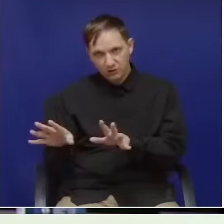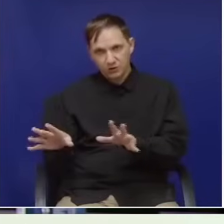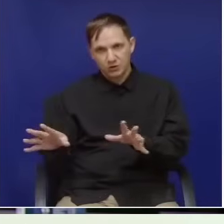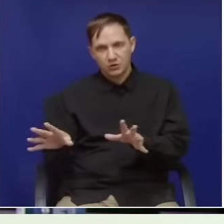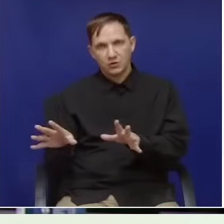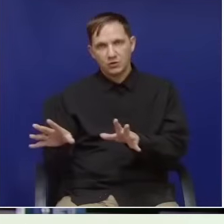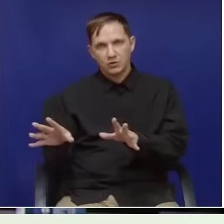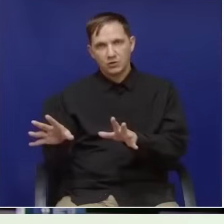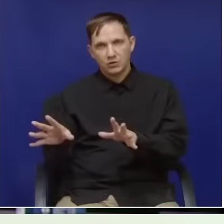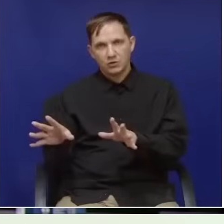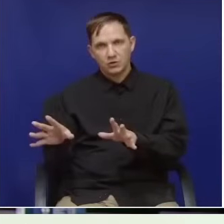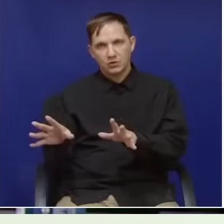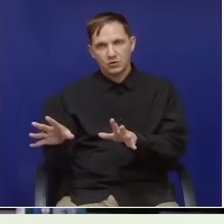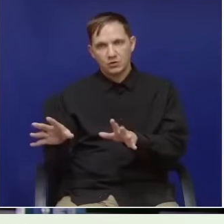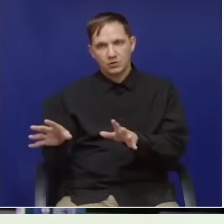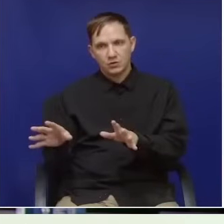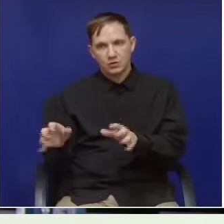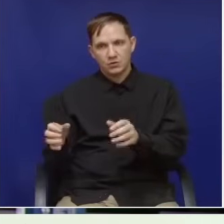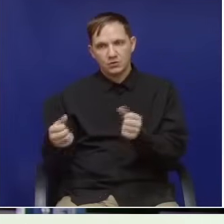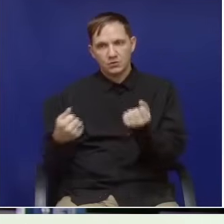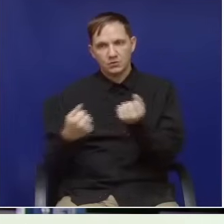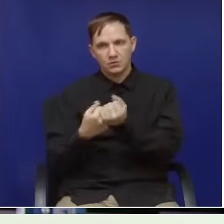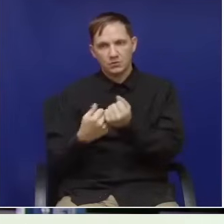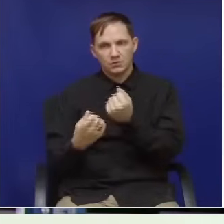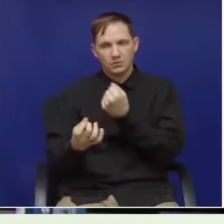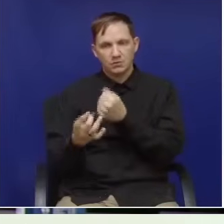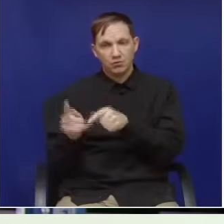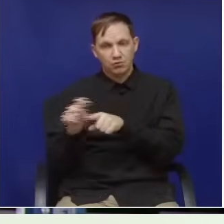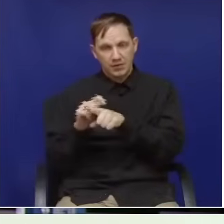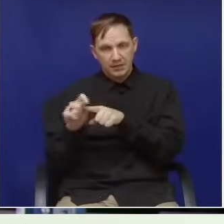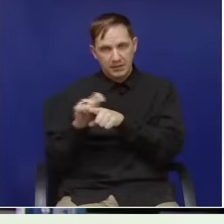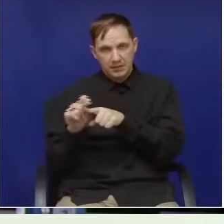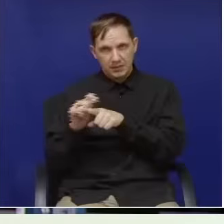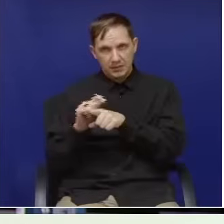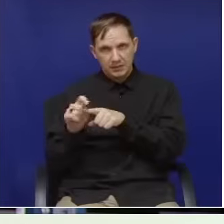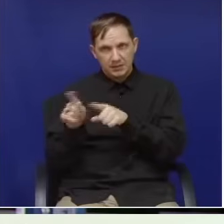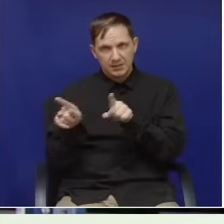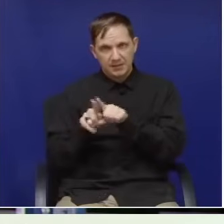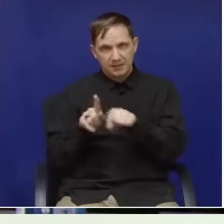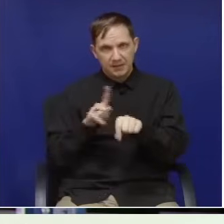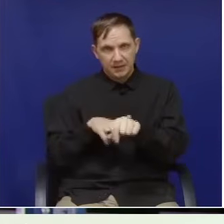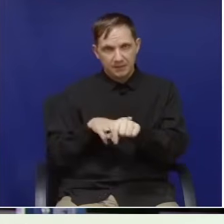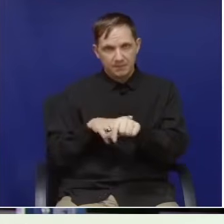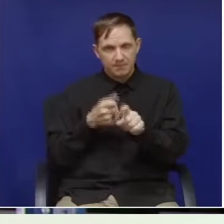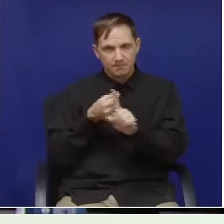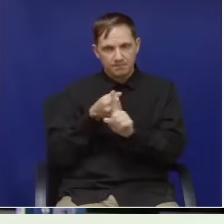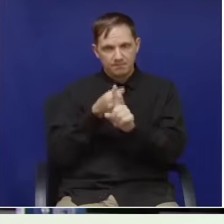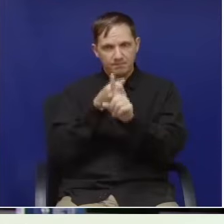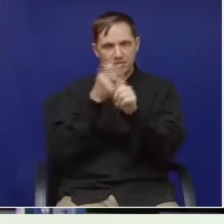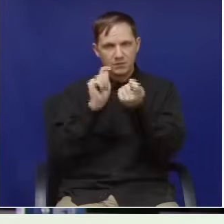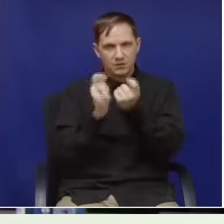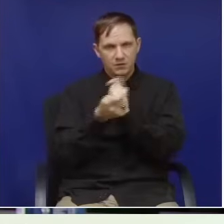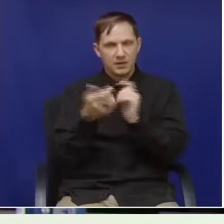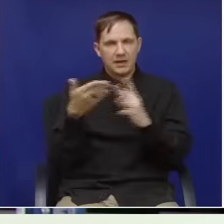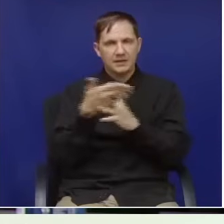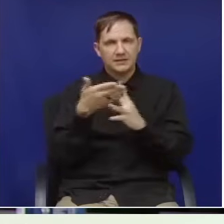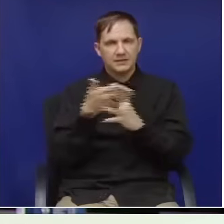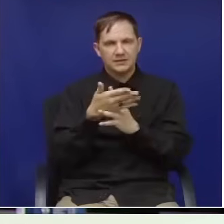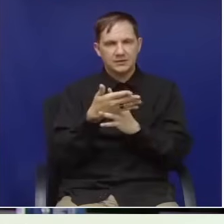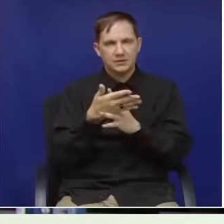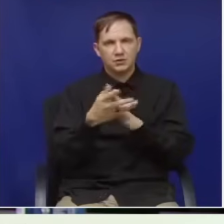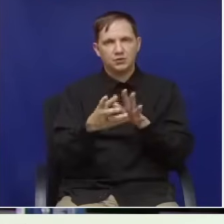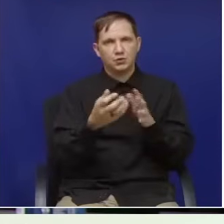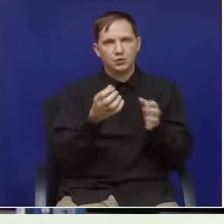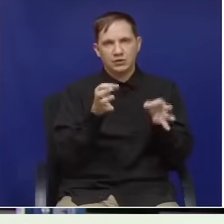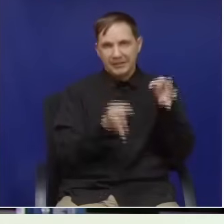provide structured practical legal training while advancing transformation and access to justice. These